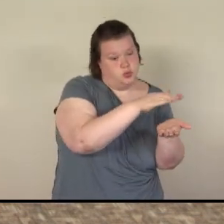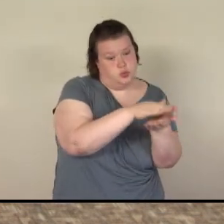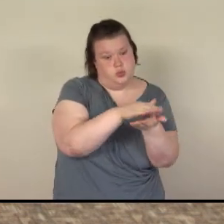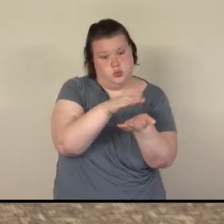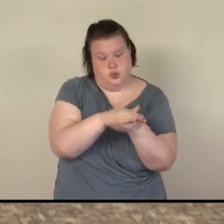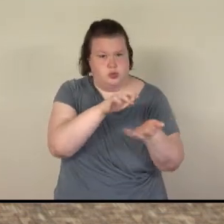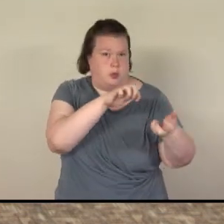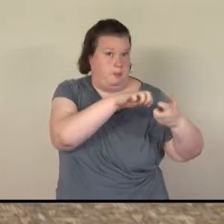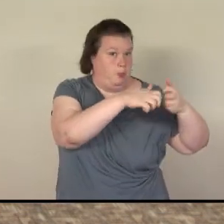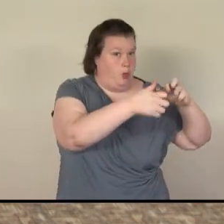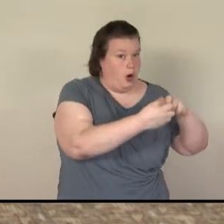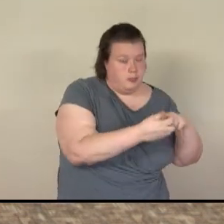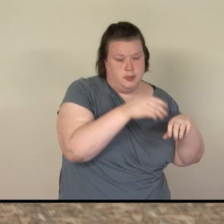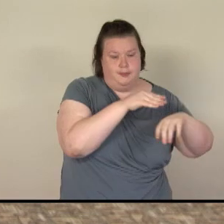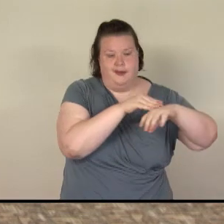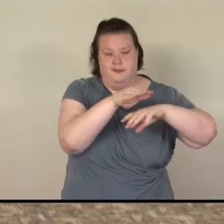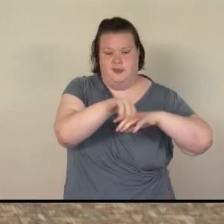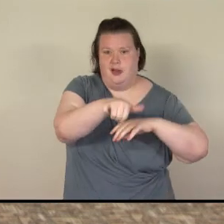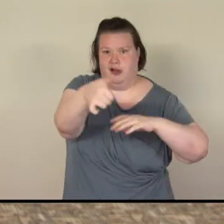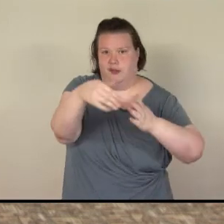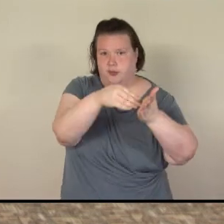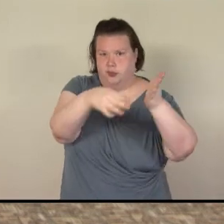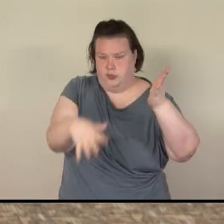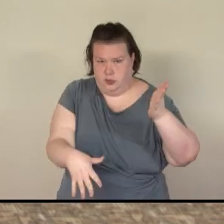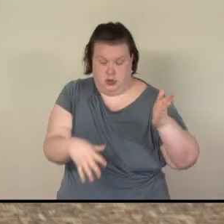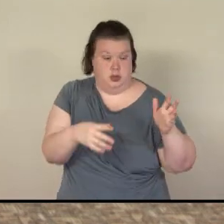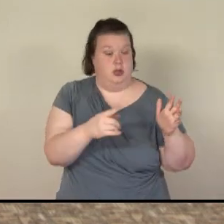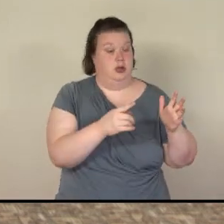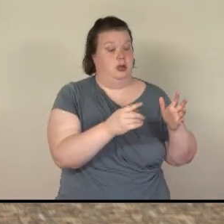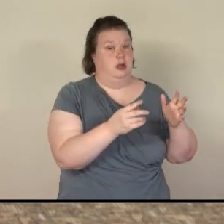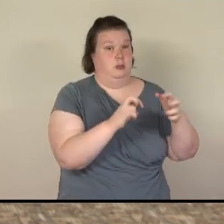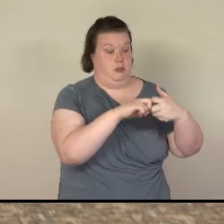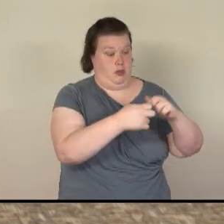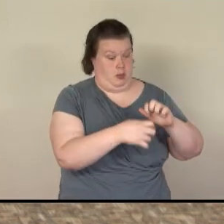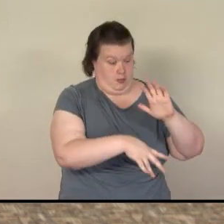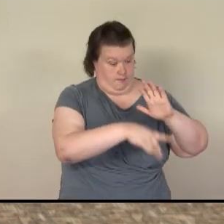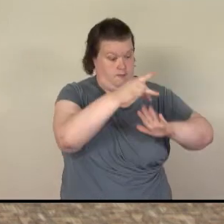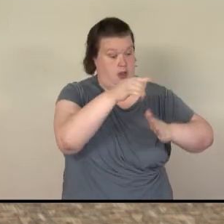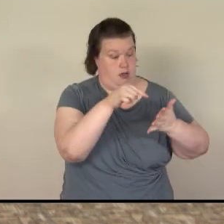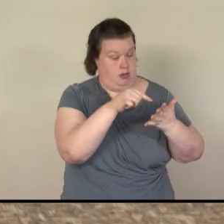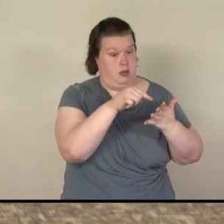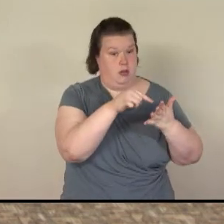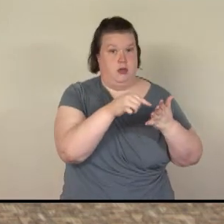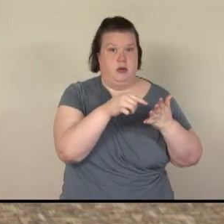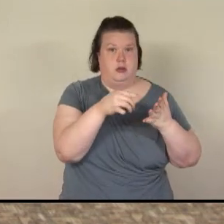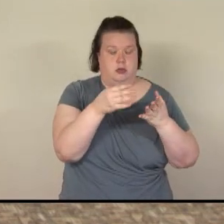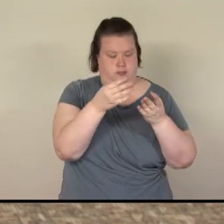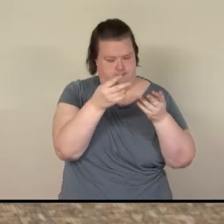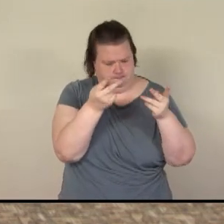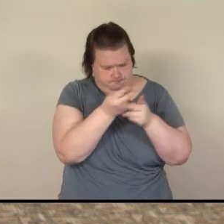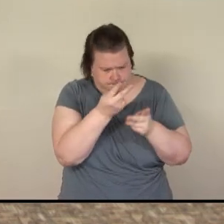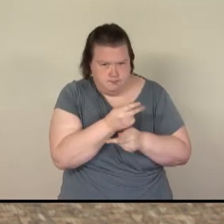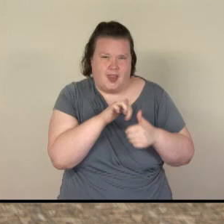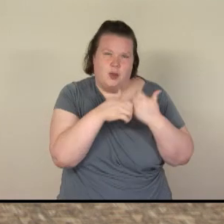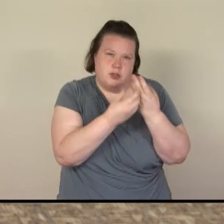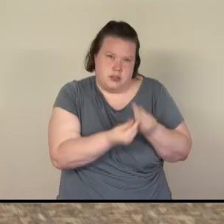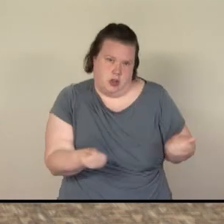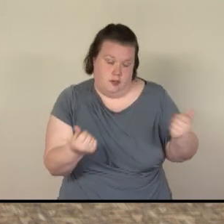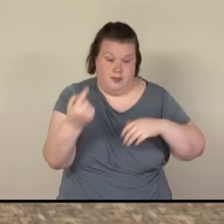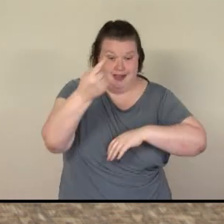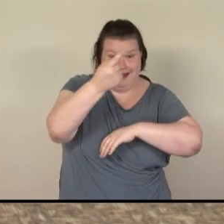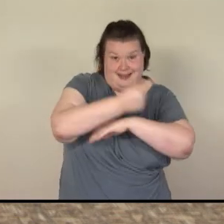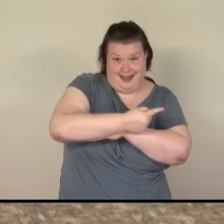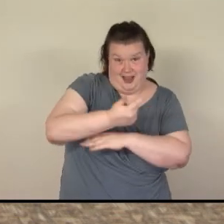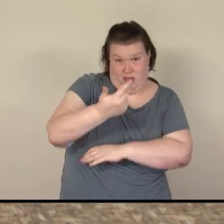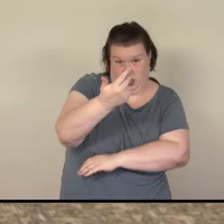While working in collaborative groups, they developed proposals to solve these problems. On day 3, they presented their proposals to various